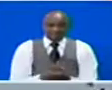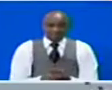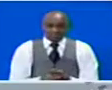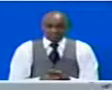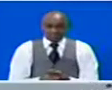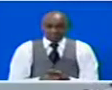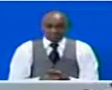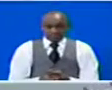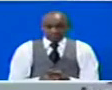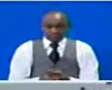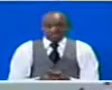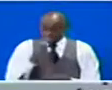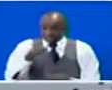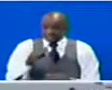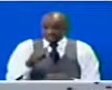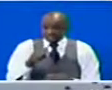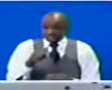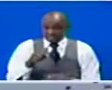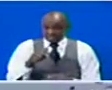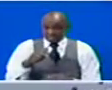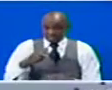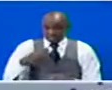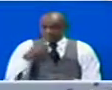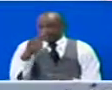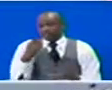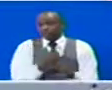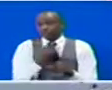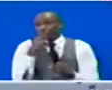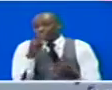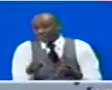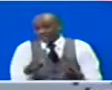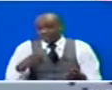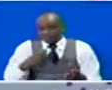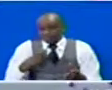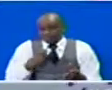took out for you? Yeah, well, I wanted maybe to win this game so that I keep myself on the top five.